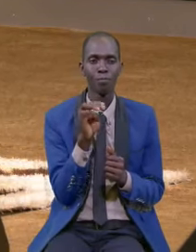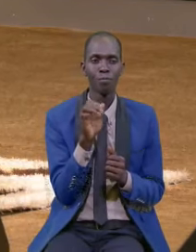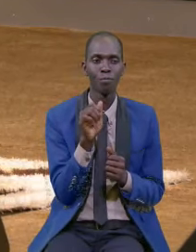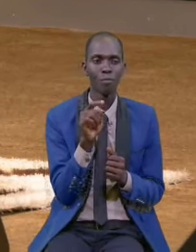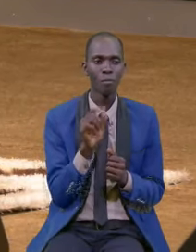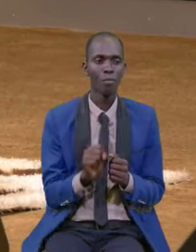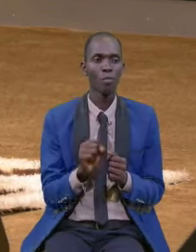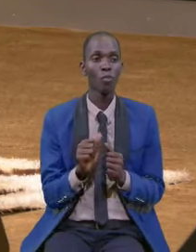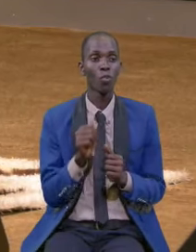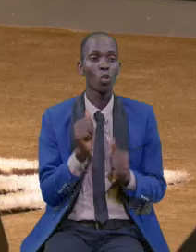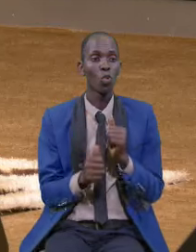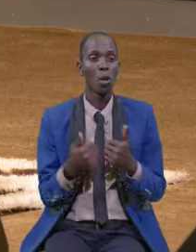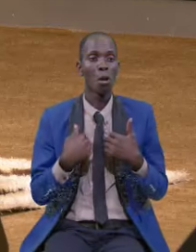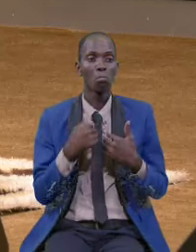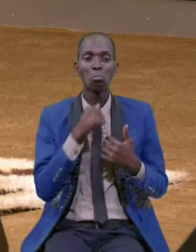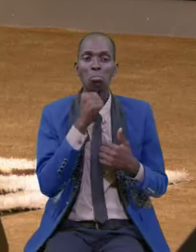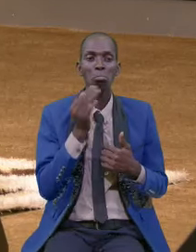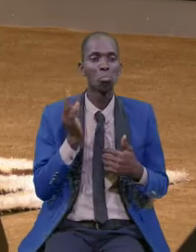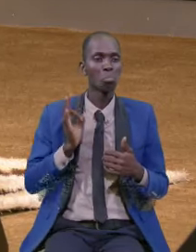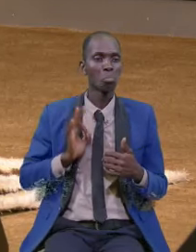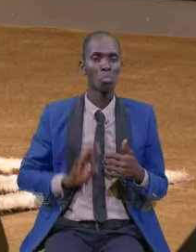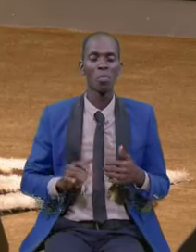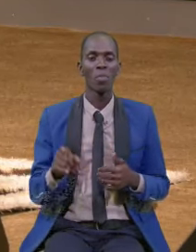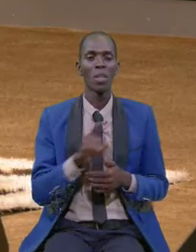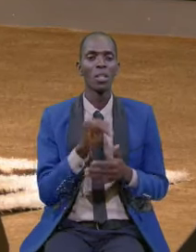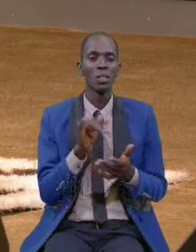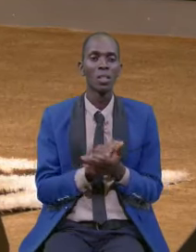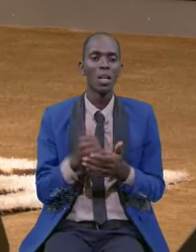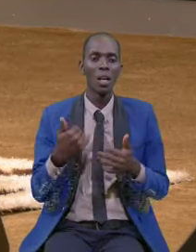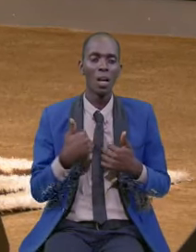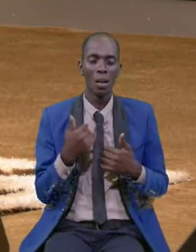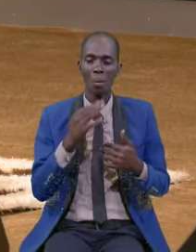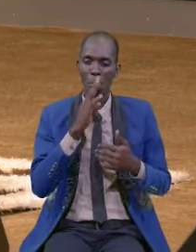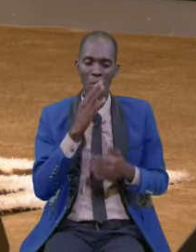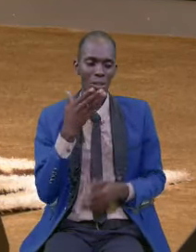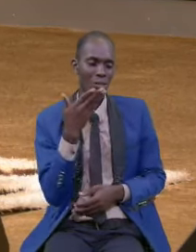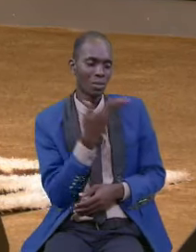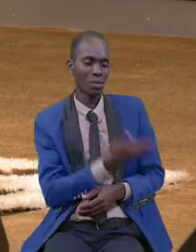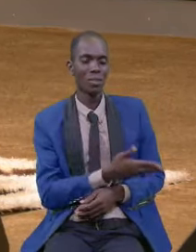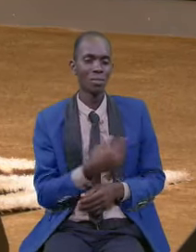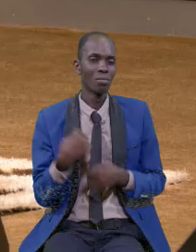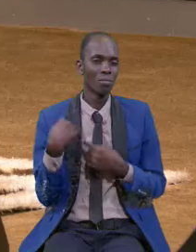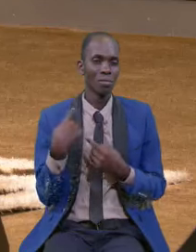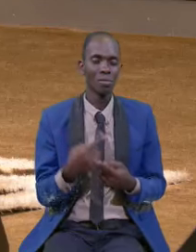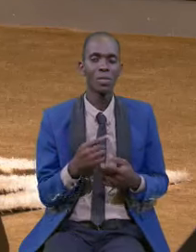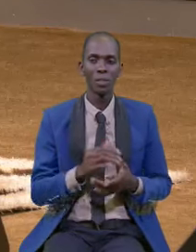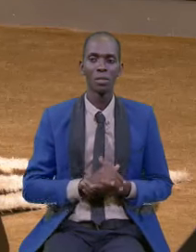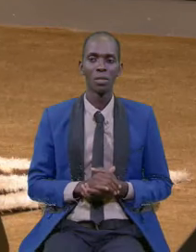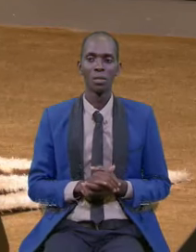not profited them that have been